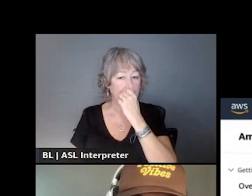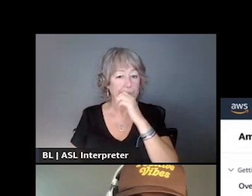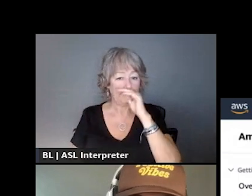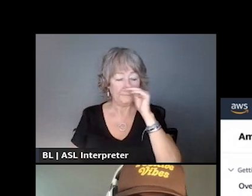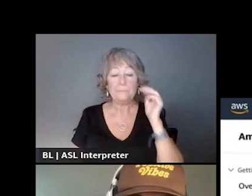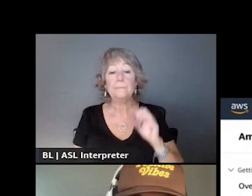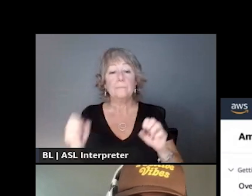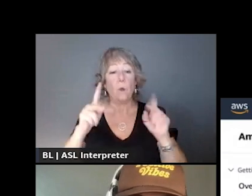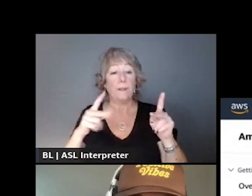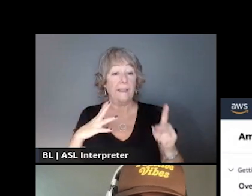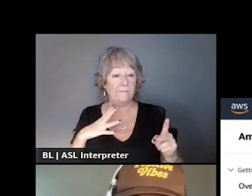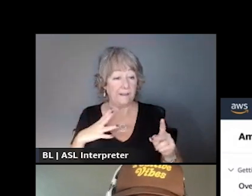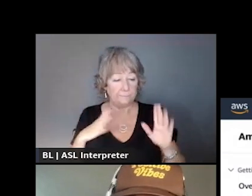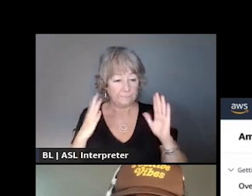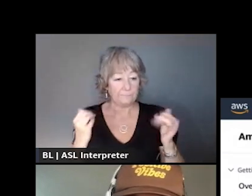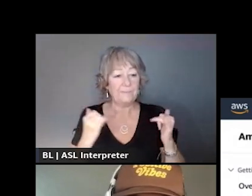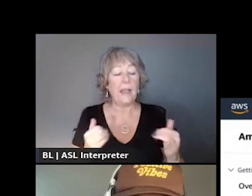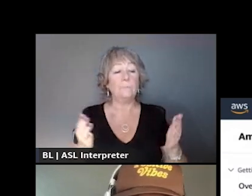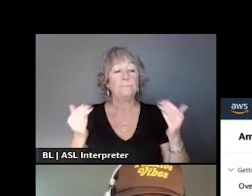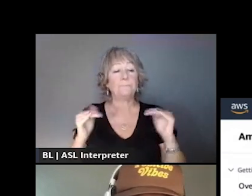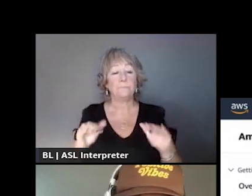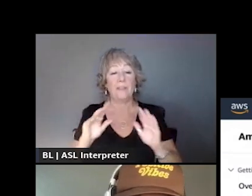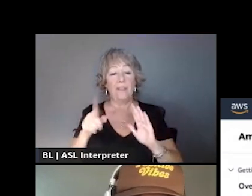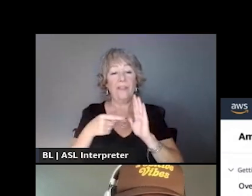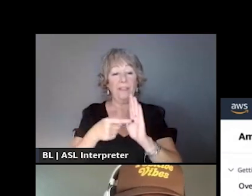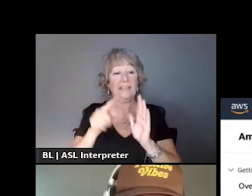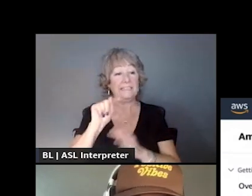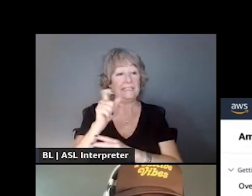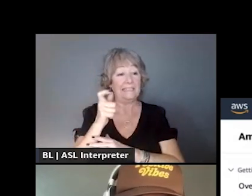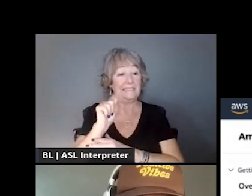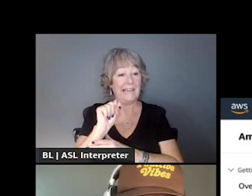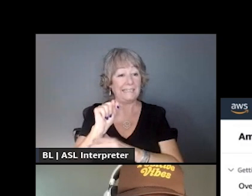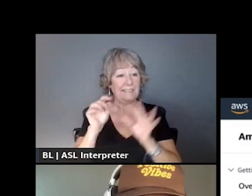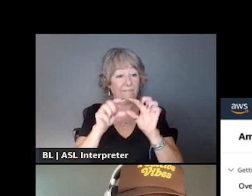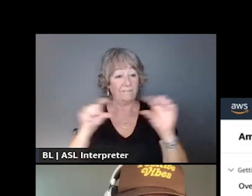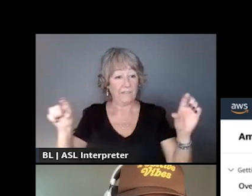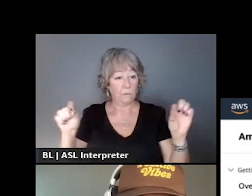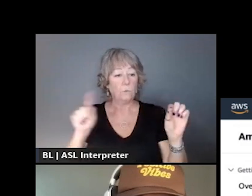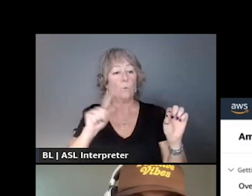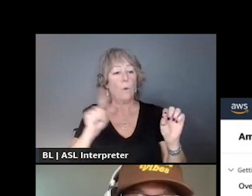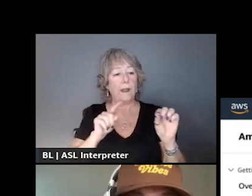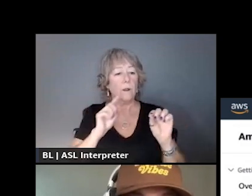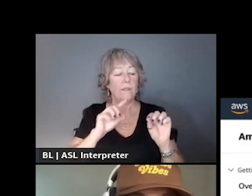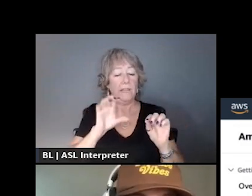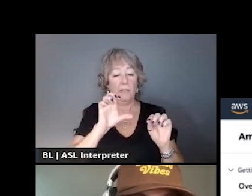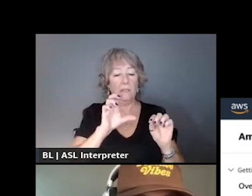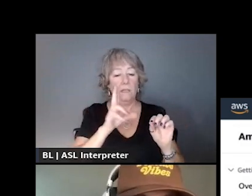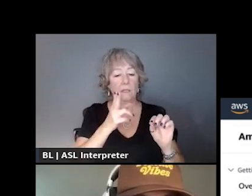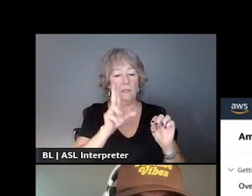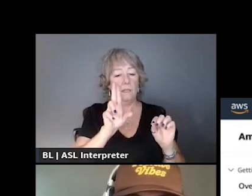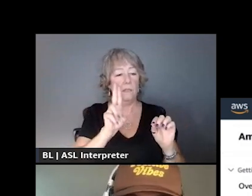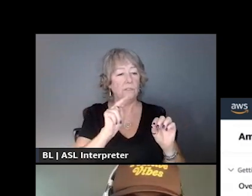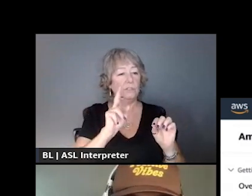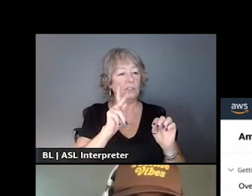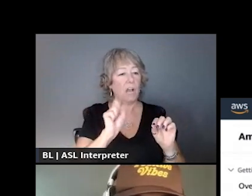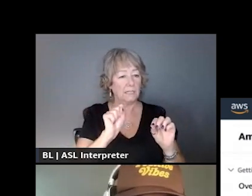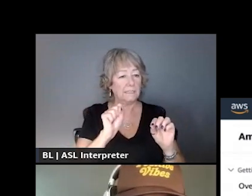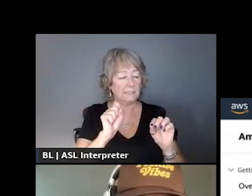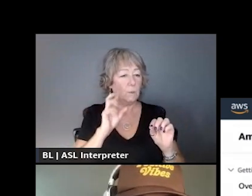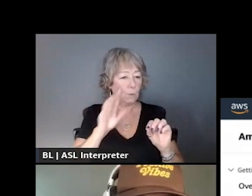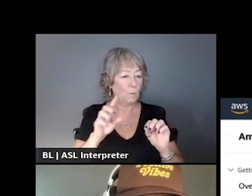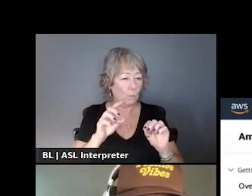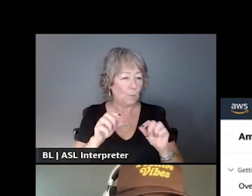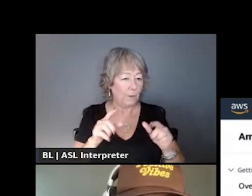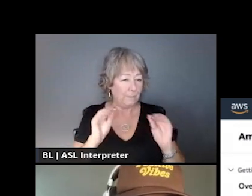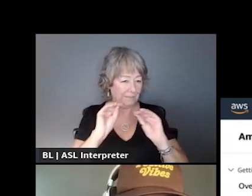Okay, and then so this text field is where your actual chunks will be stored along with the vector embedding. So I'm just going to